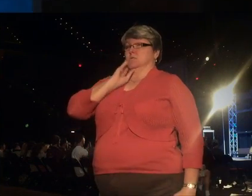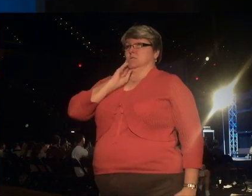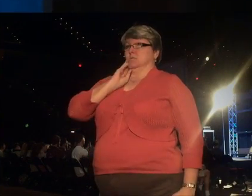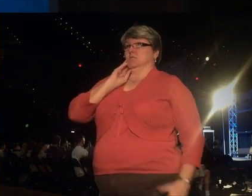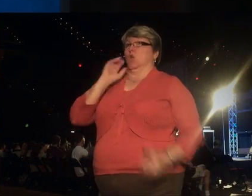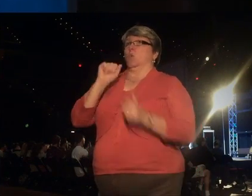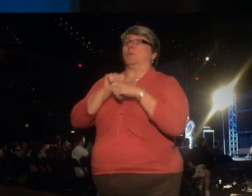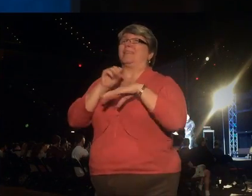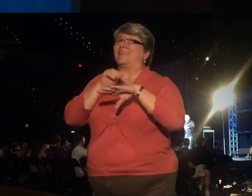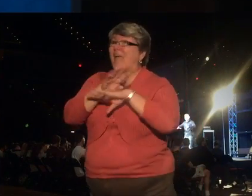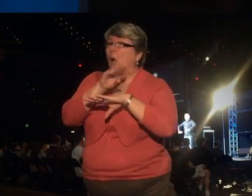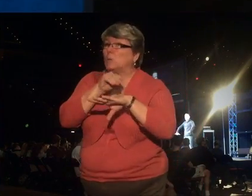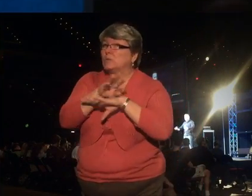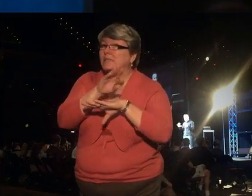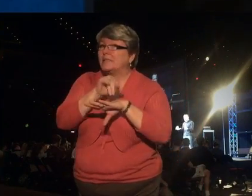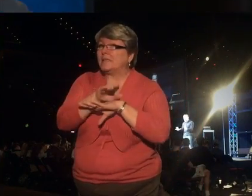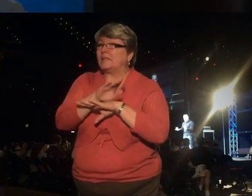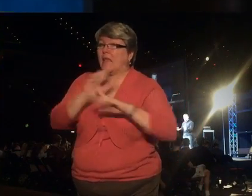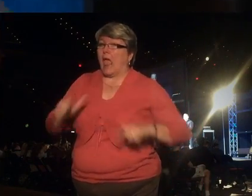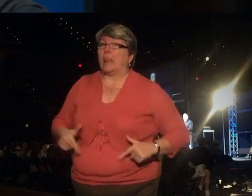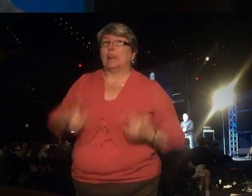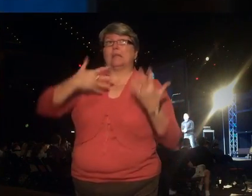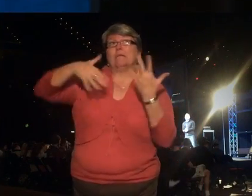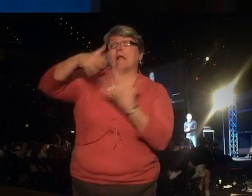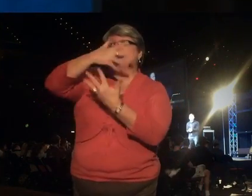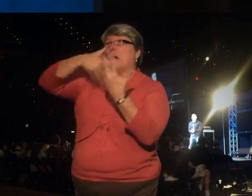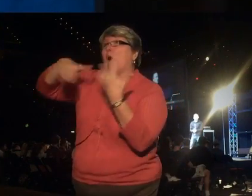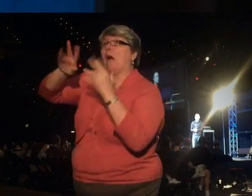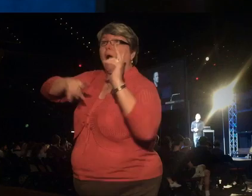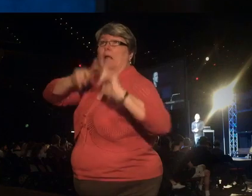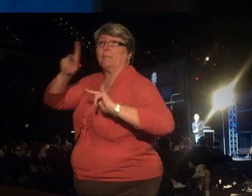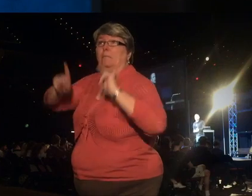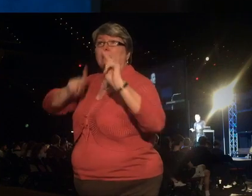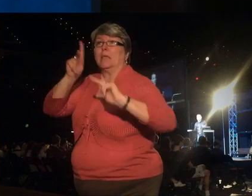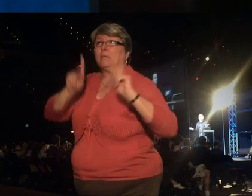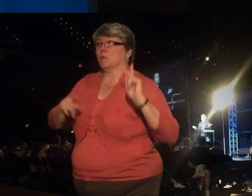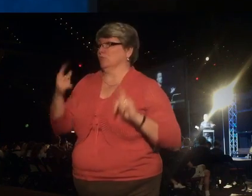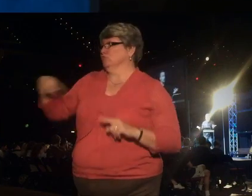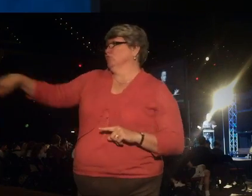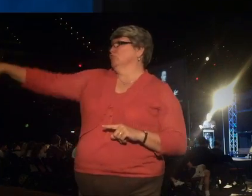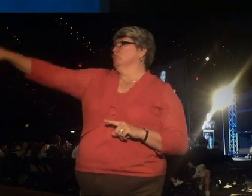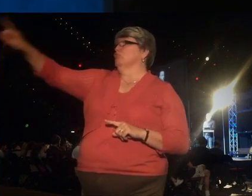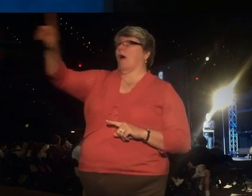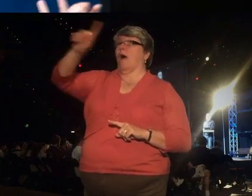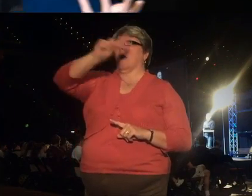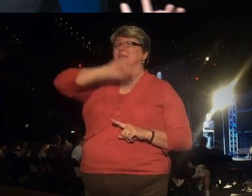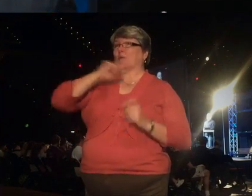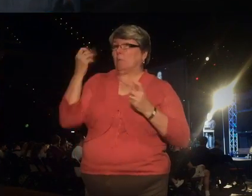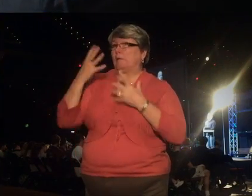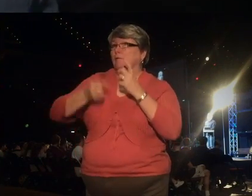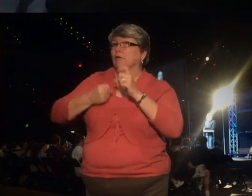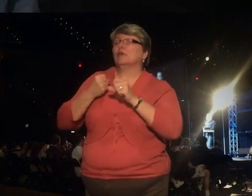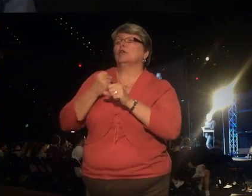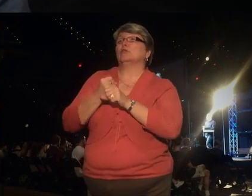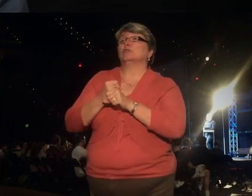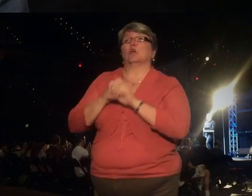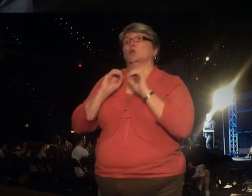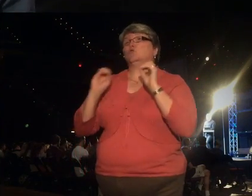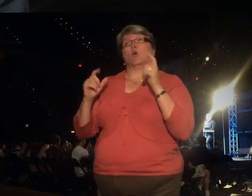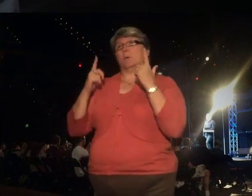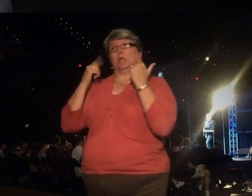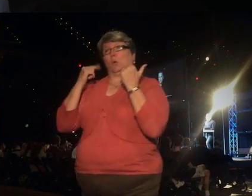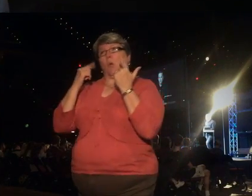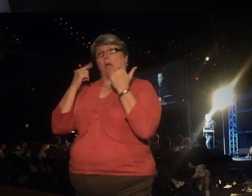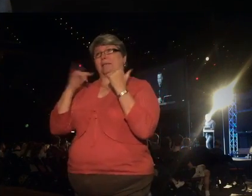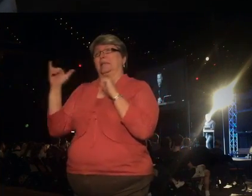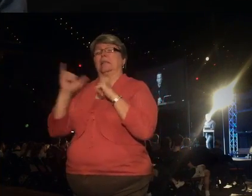experience with counseling and ministering and living among people, you guys, for years,